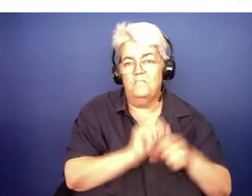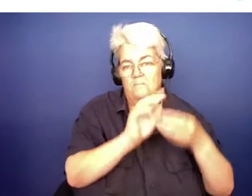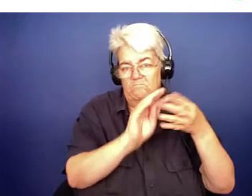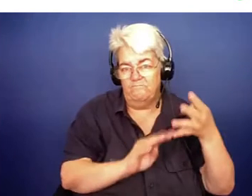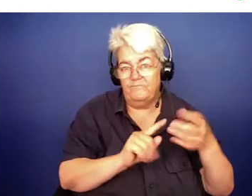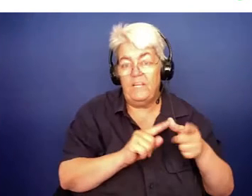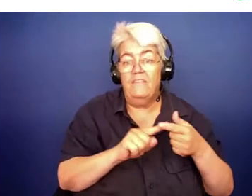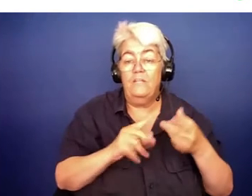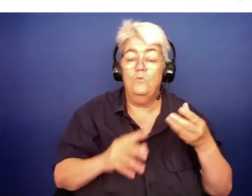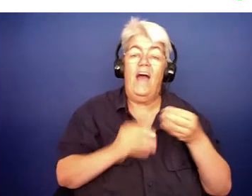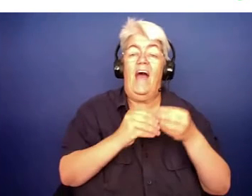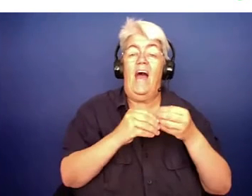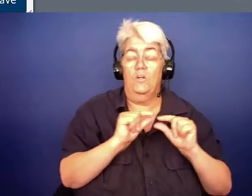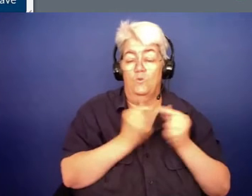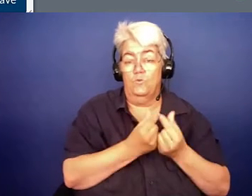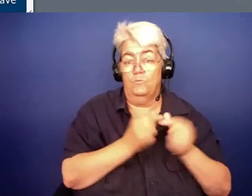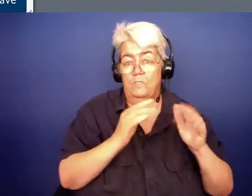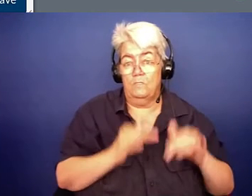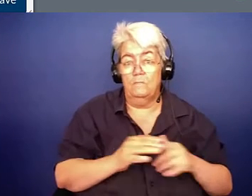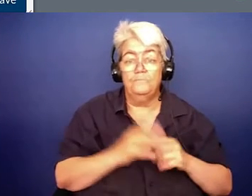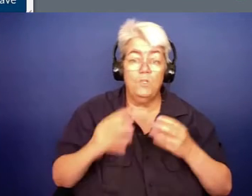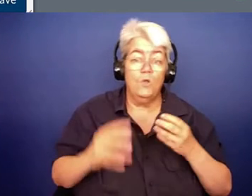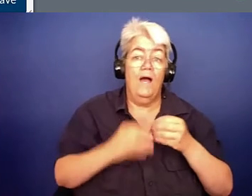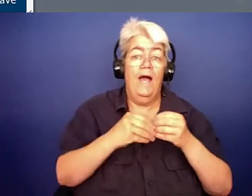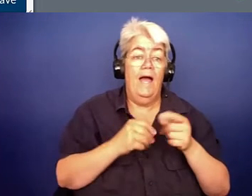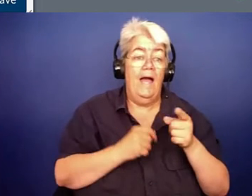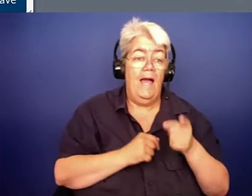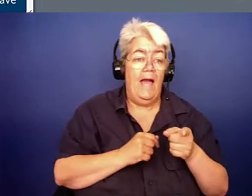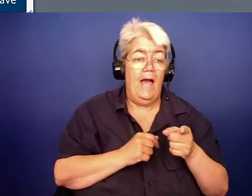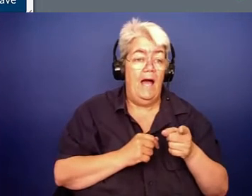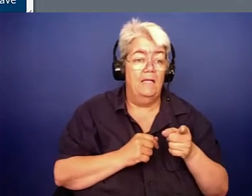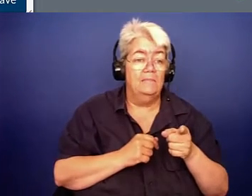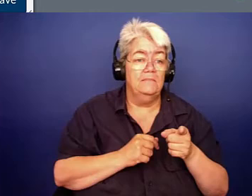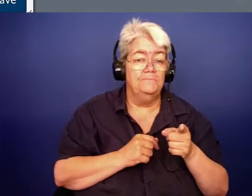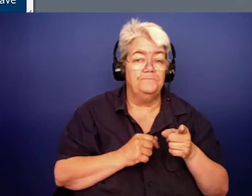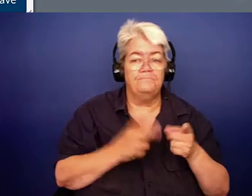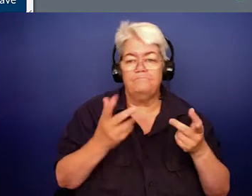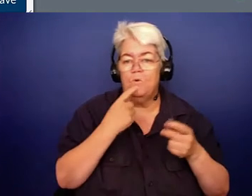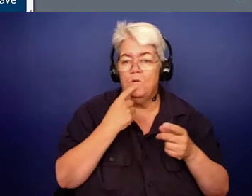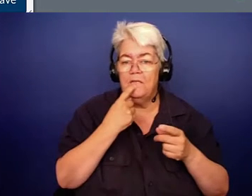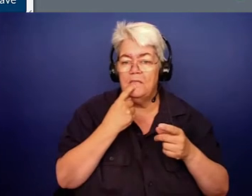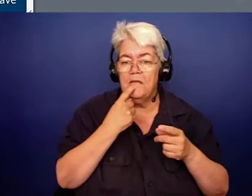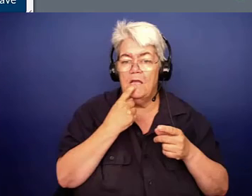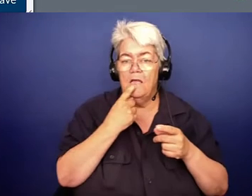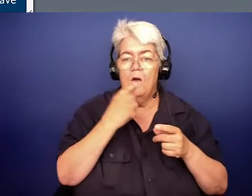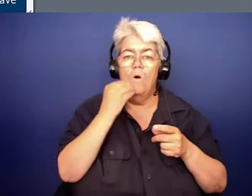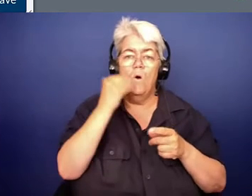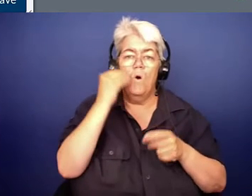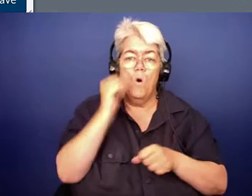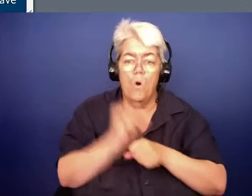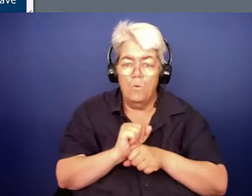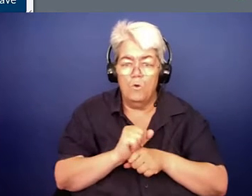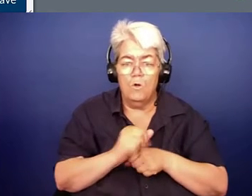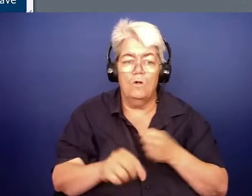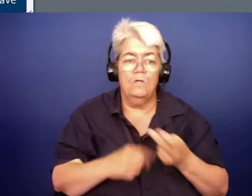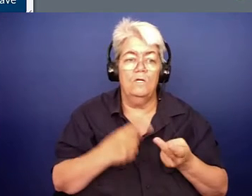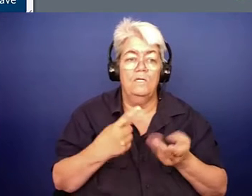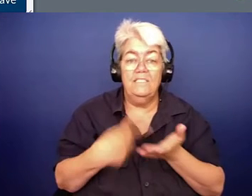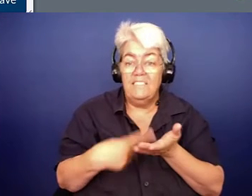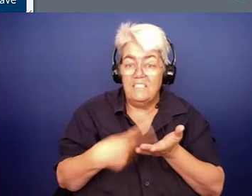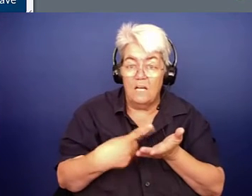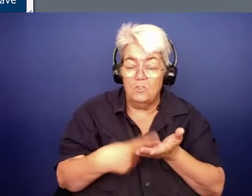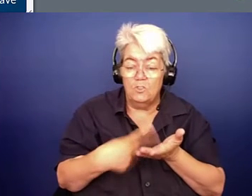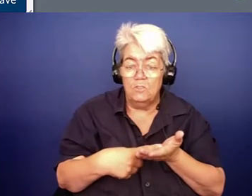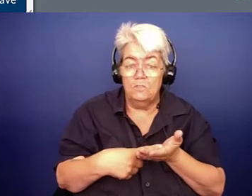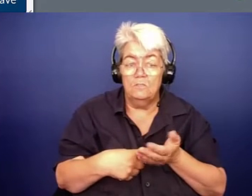add groups. So we're going to add, what did I say? I said homework, I said discussions. We'll add